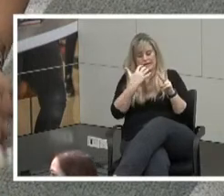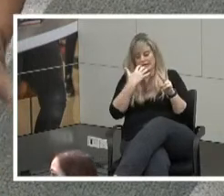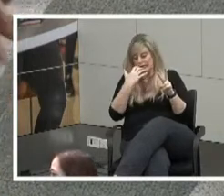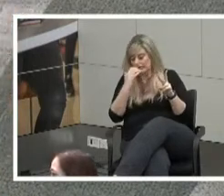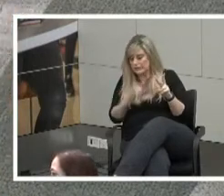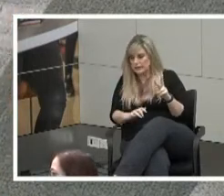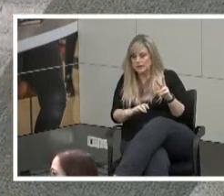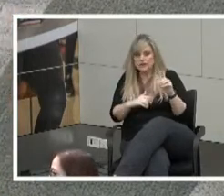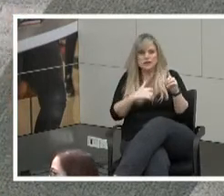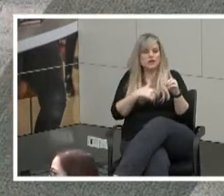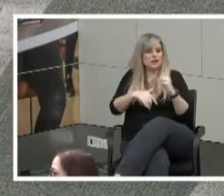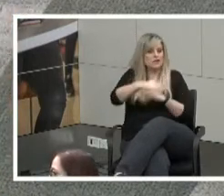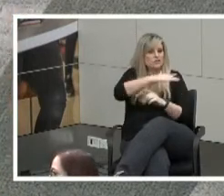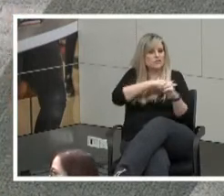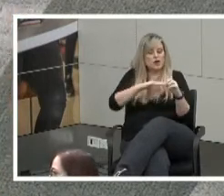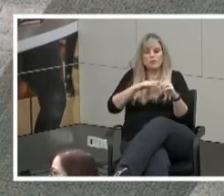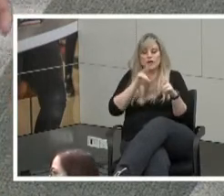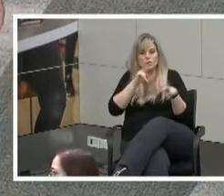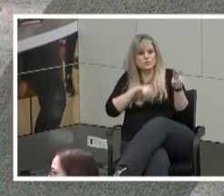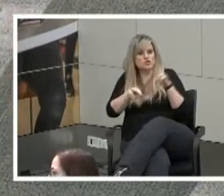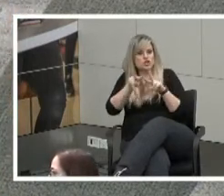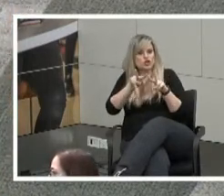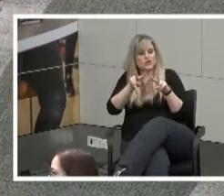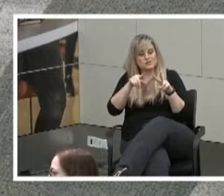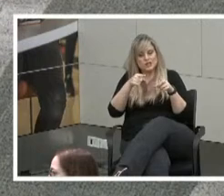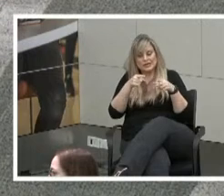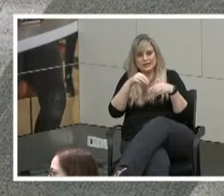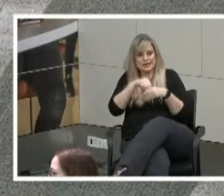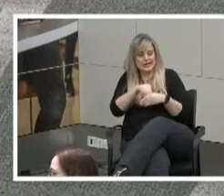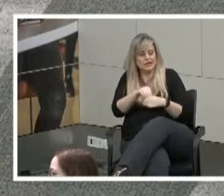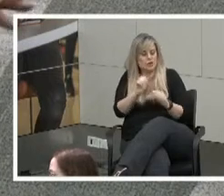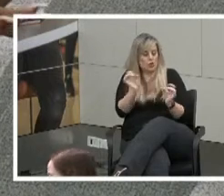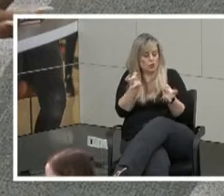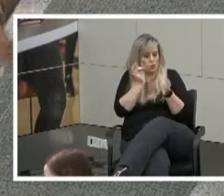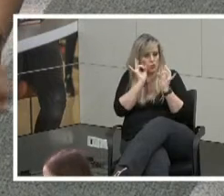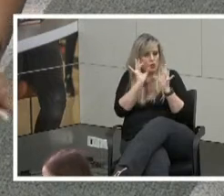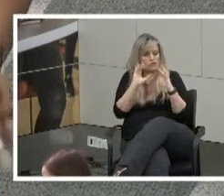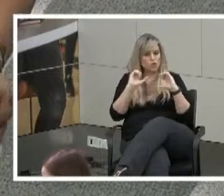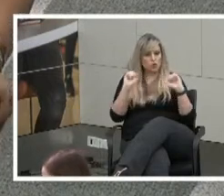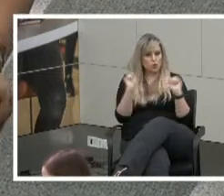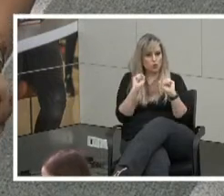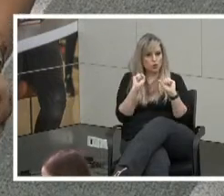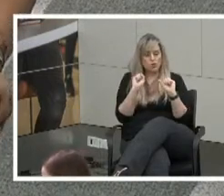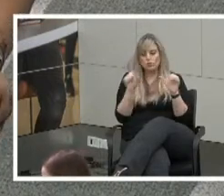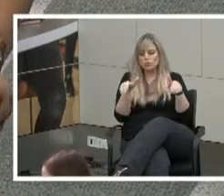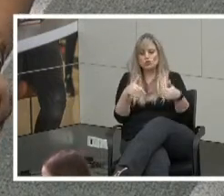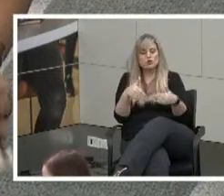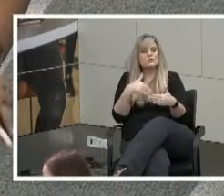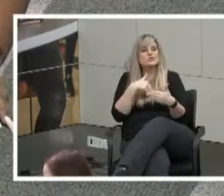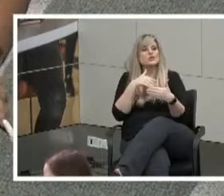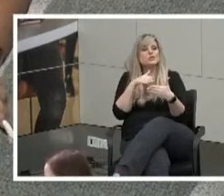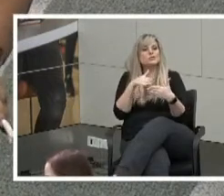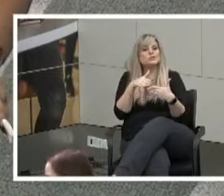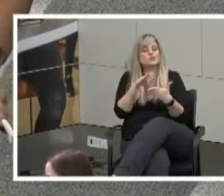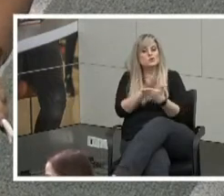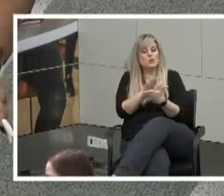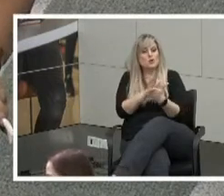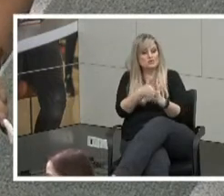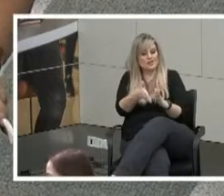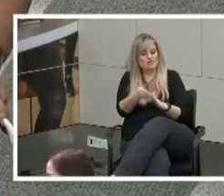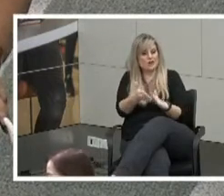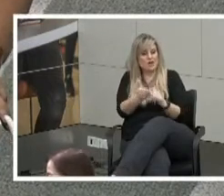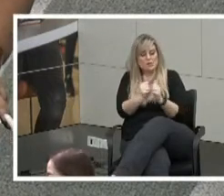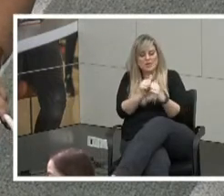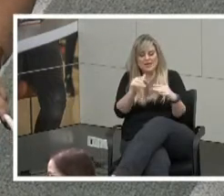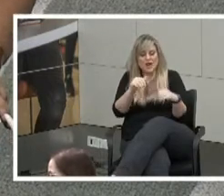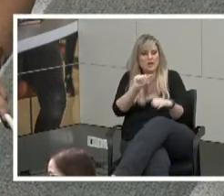had uh teachers being observed in aous call aous calls schools have operated powerless and no water